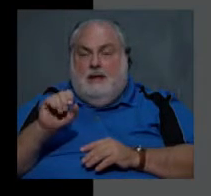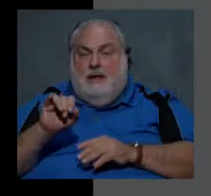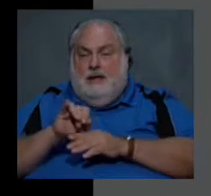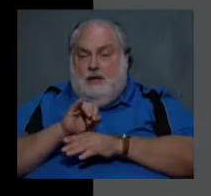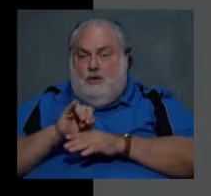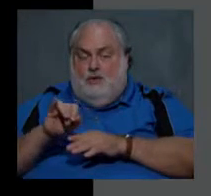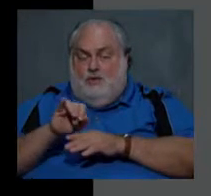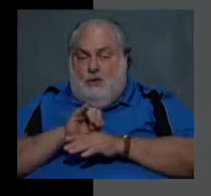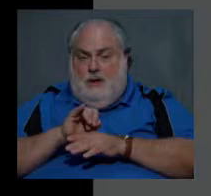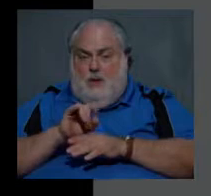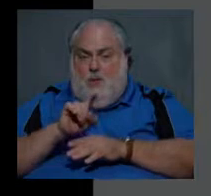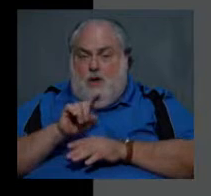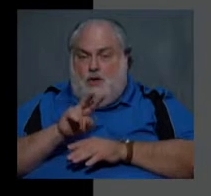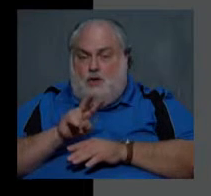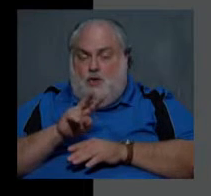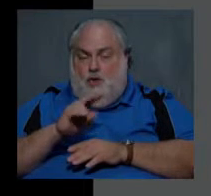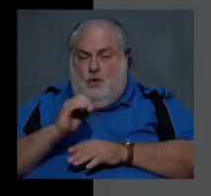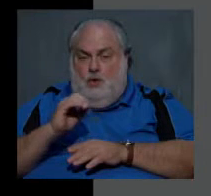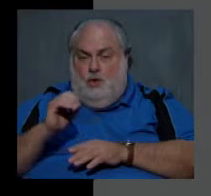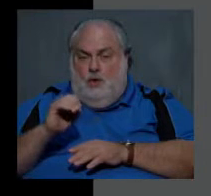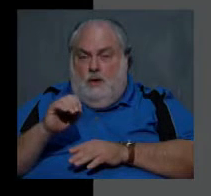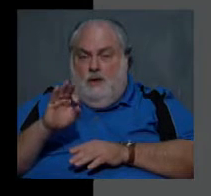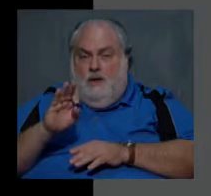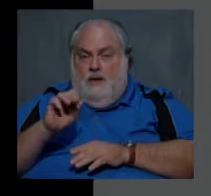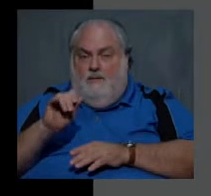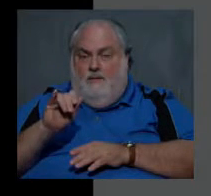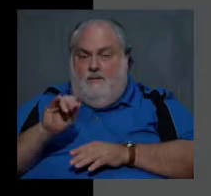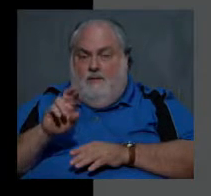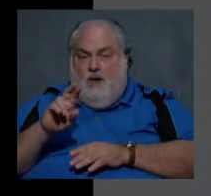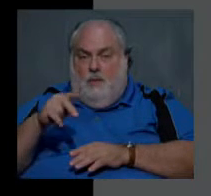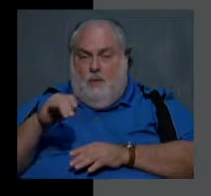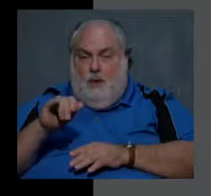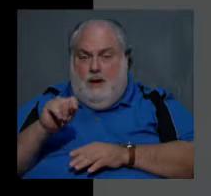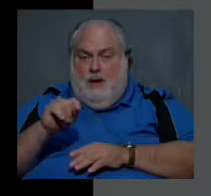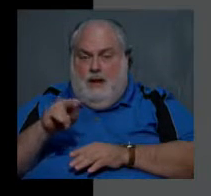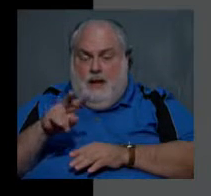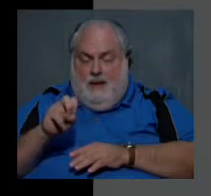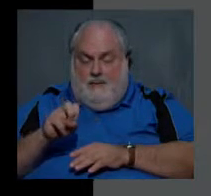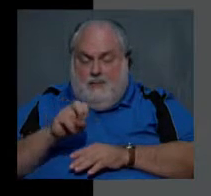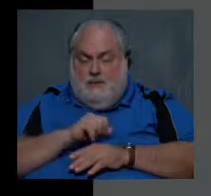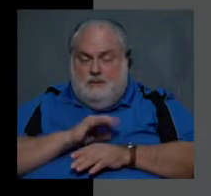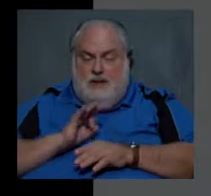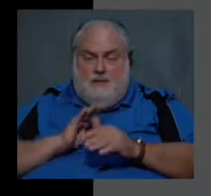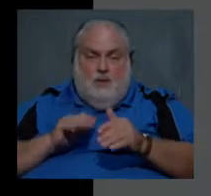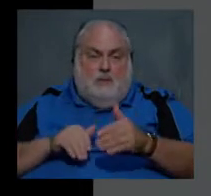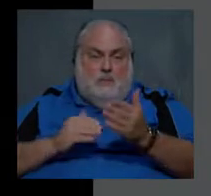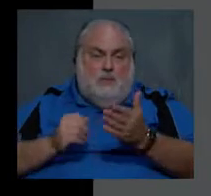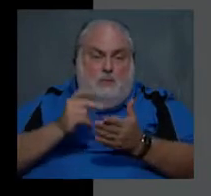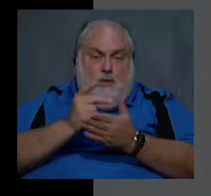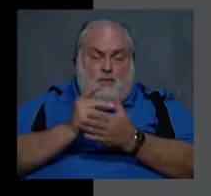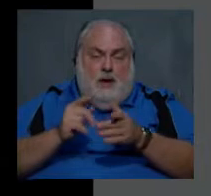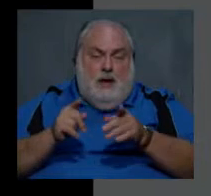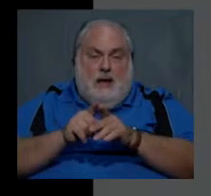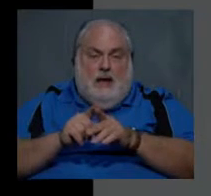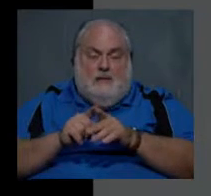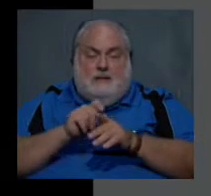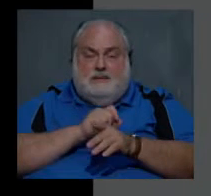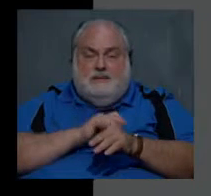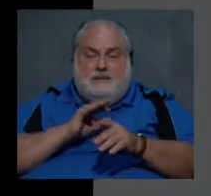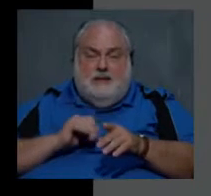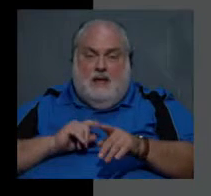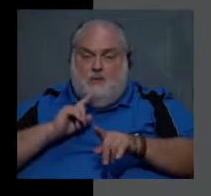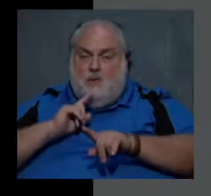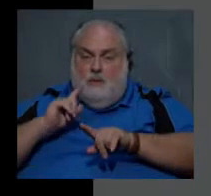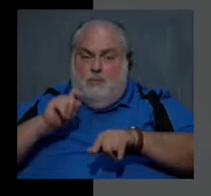Review, located at 1200 Fairpoint Avenue. Staff recommends approval of the request, subject to compliance with the comments and conditions as outlined